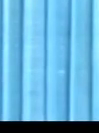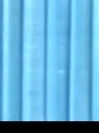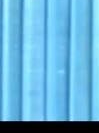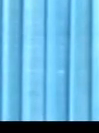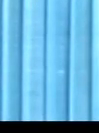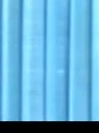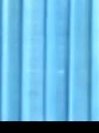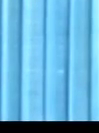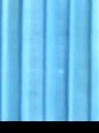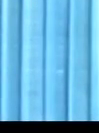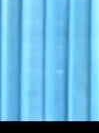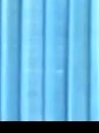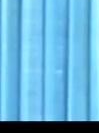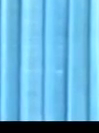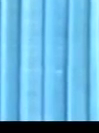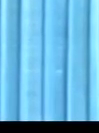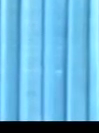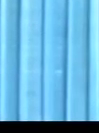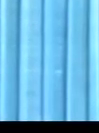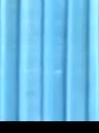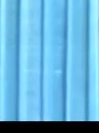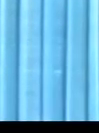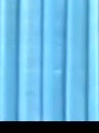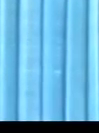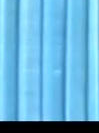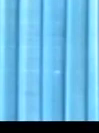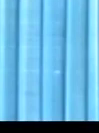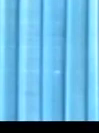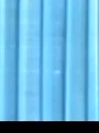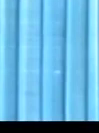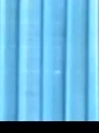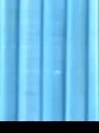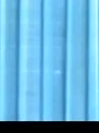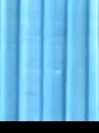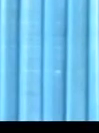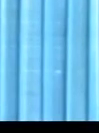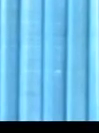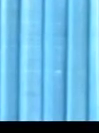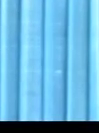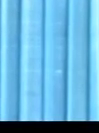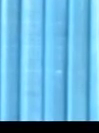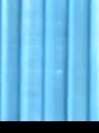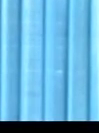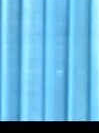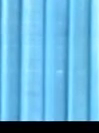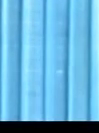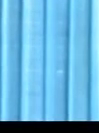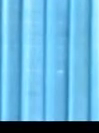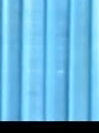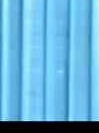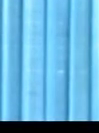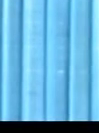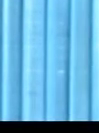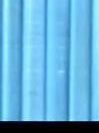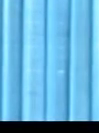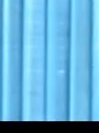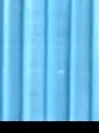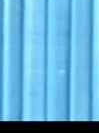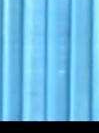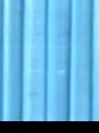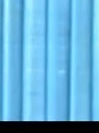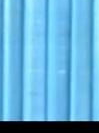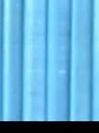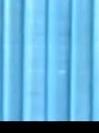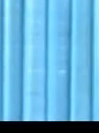glory. Let's worship Jesus. Let's praise him. Let's adore him together. He's the one at